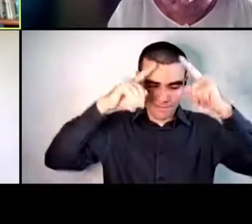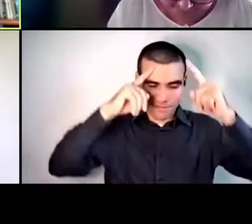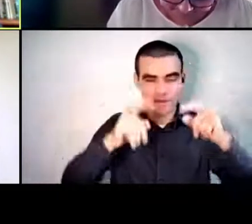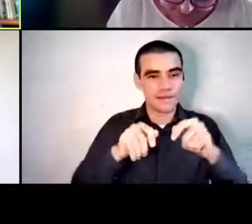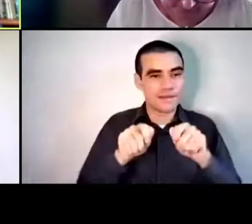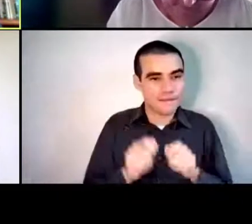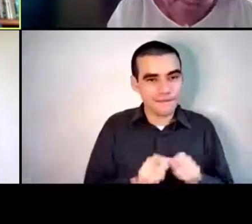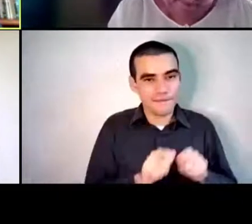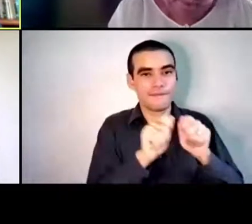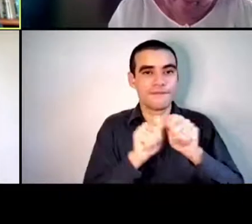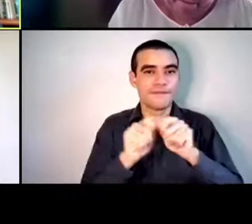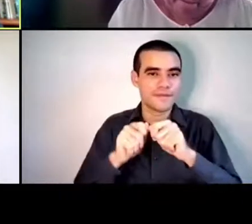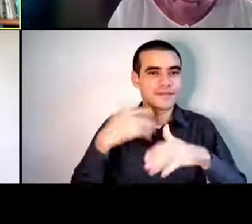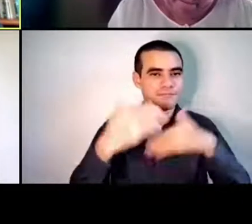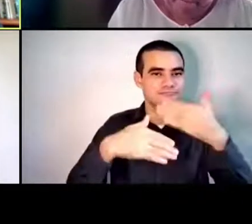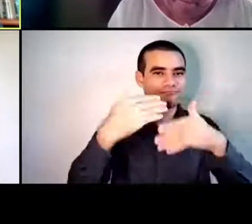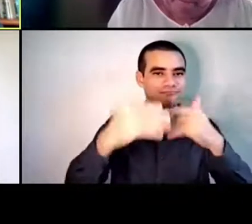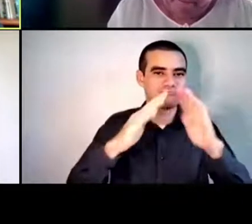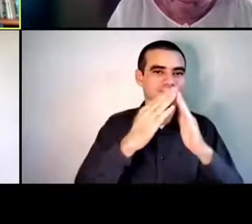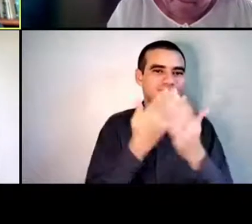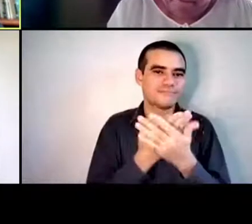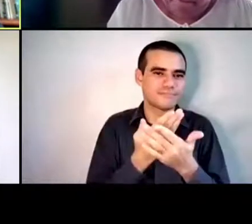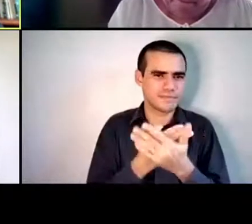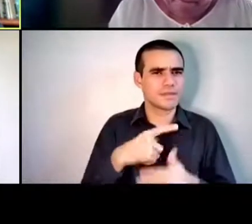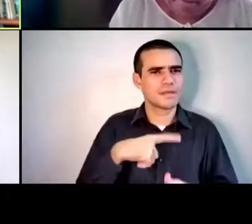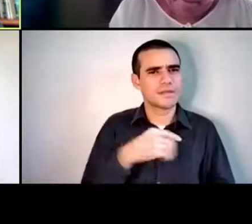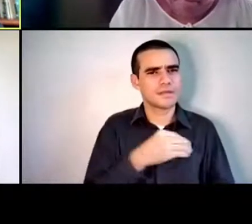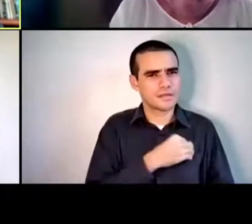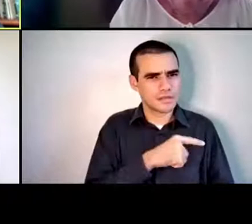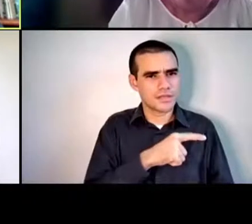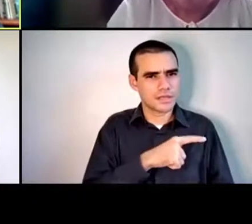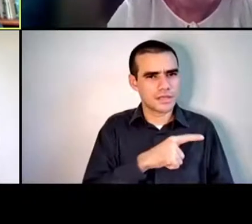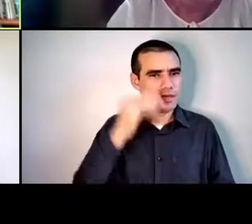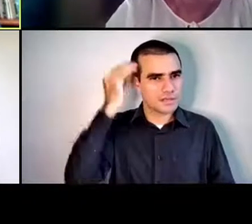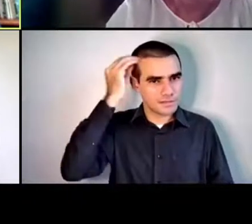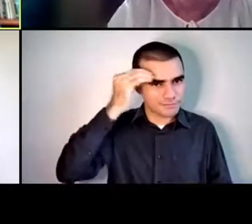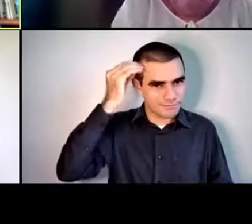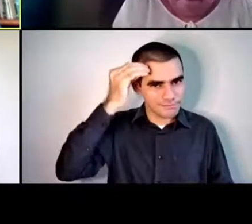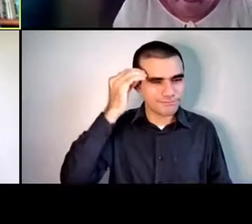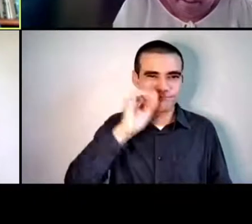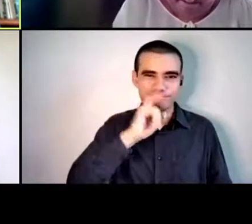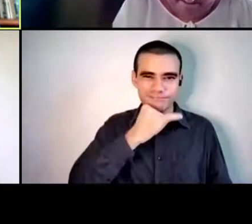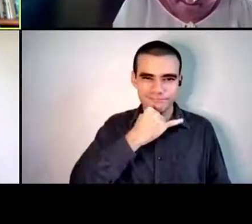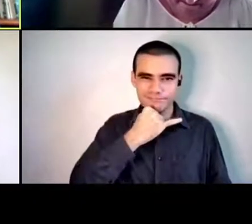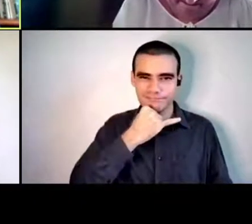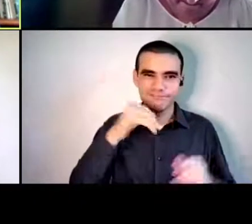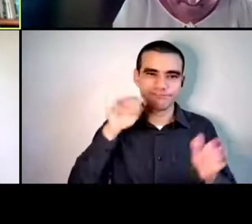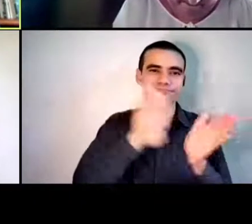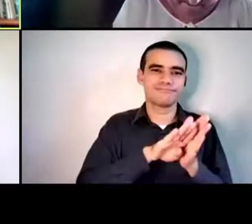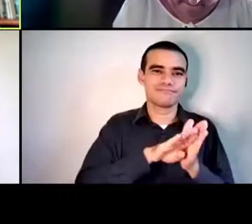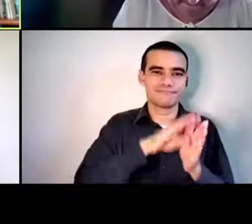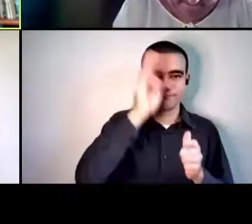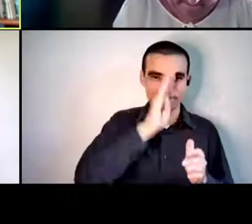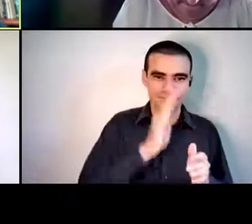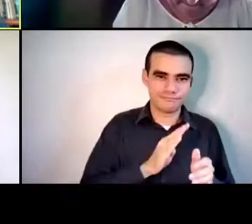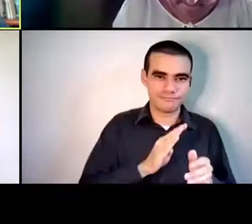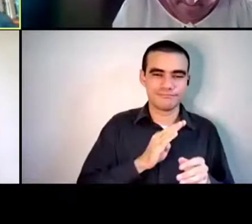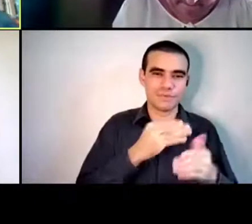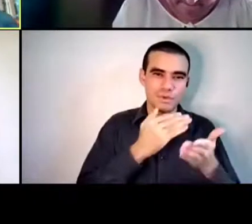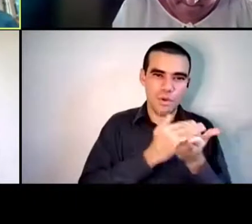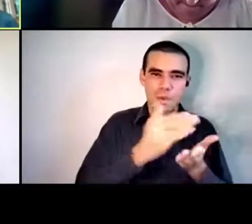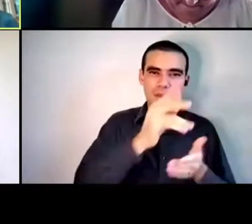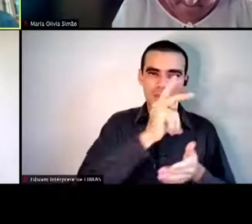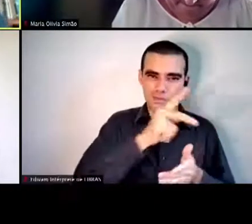These are things for us to develop at school. I had a sad experience when I came to Brazil to start